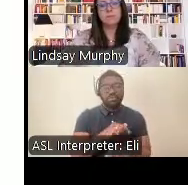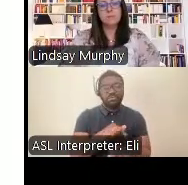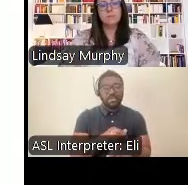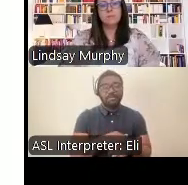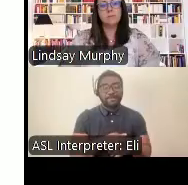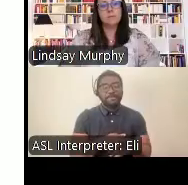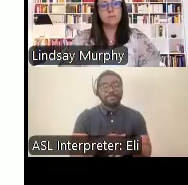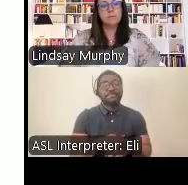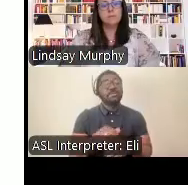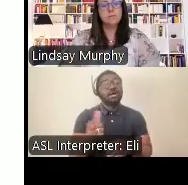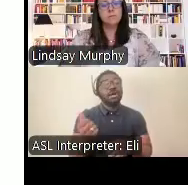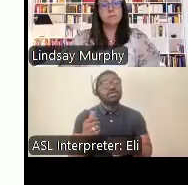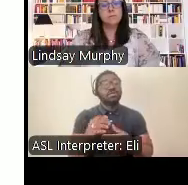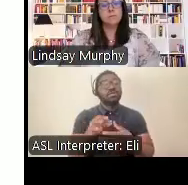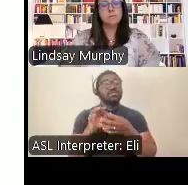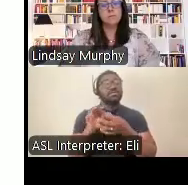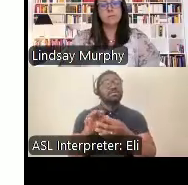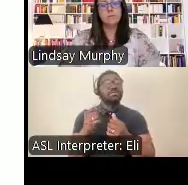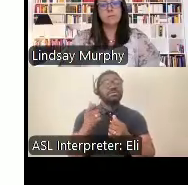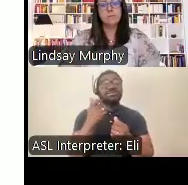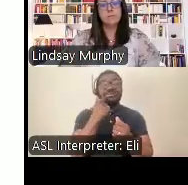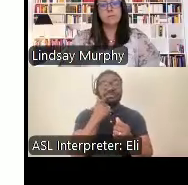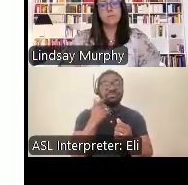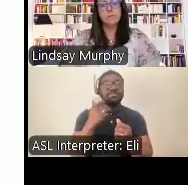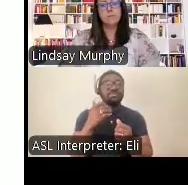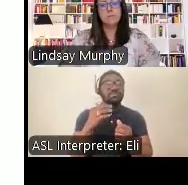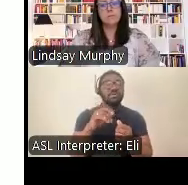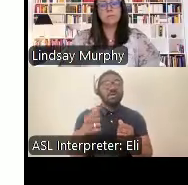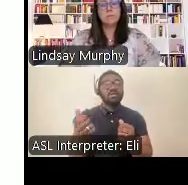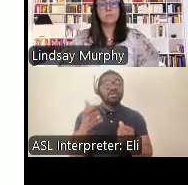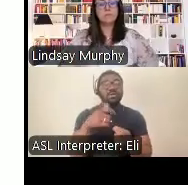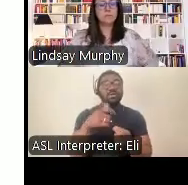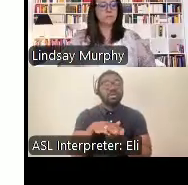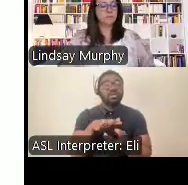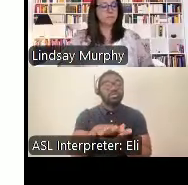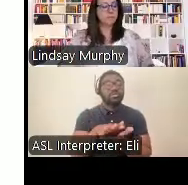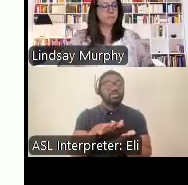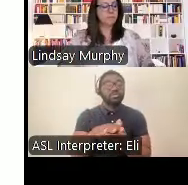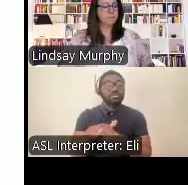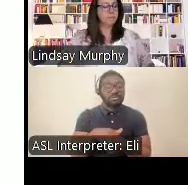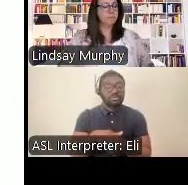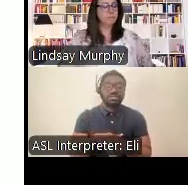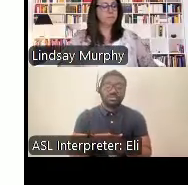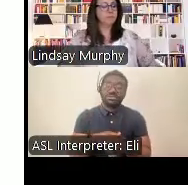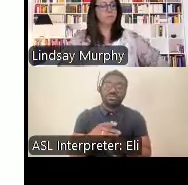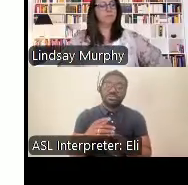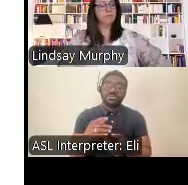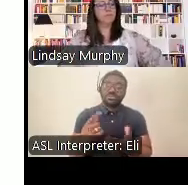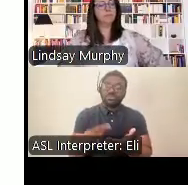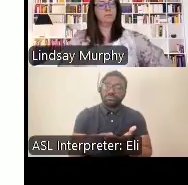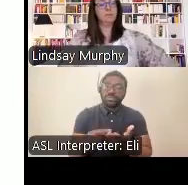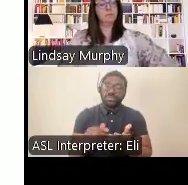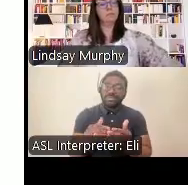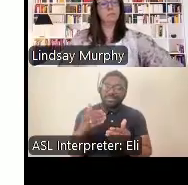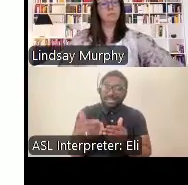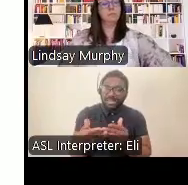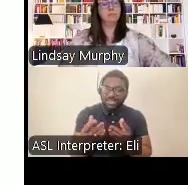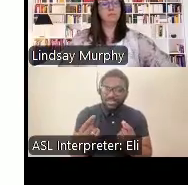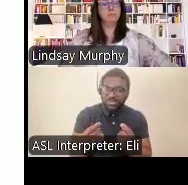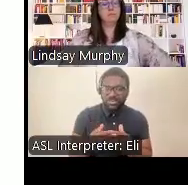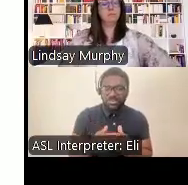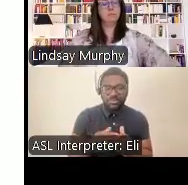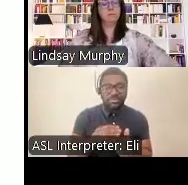I've had with local school districts as well really focus in on those next steps for employment with the benefits advisement and